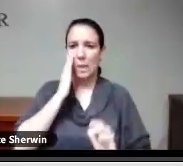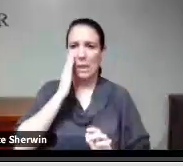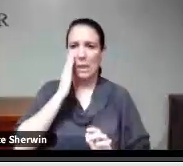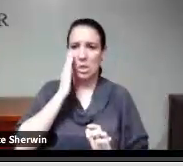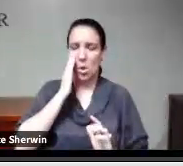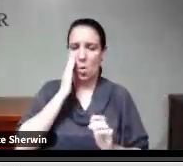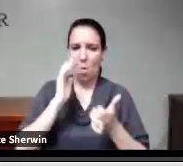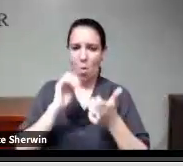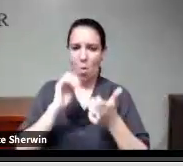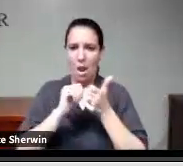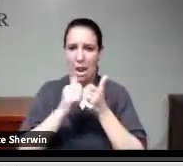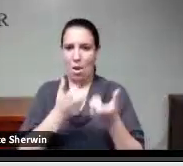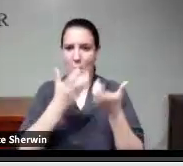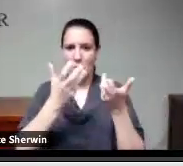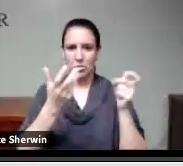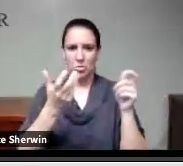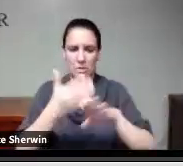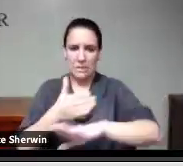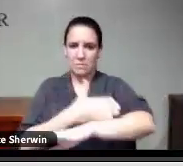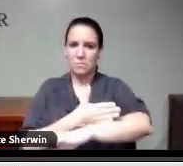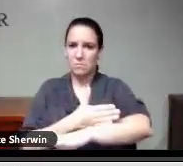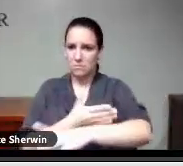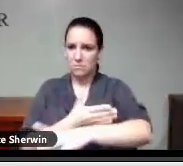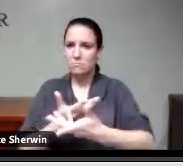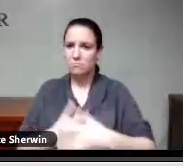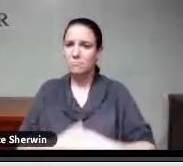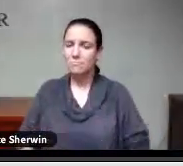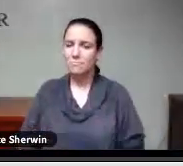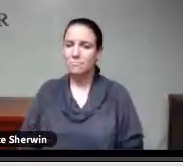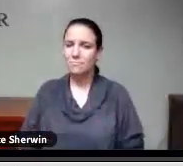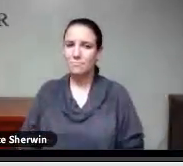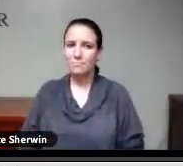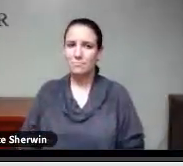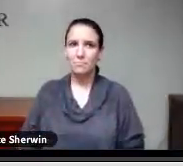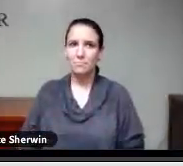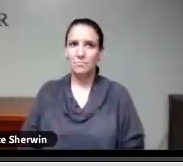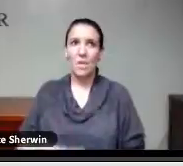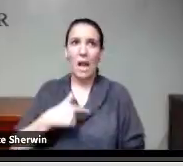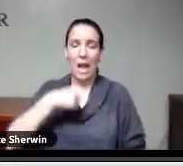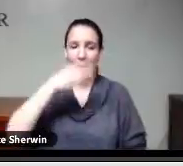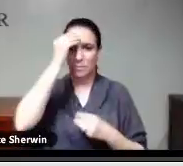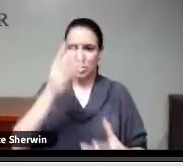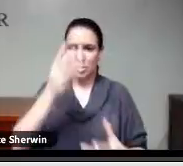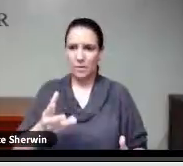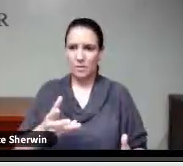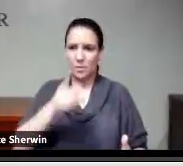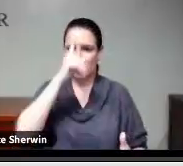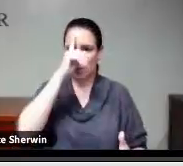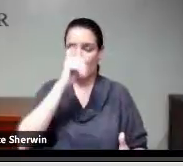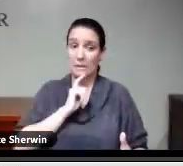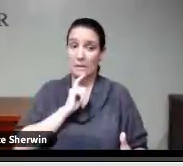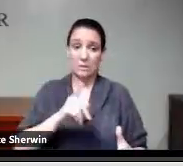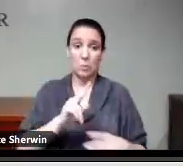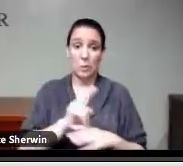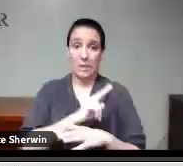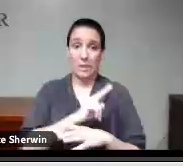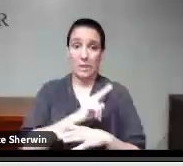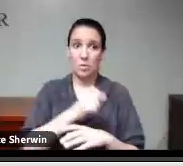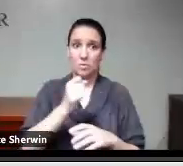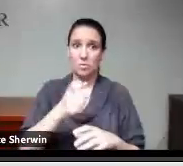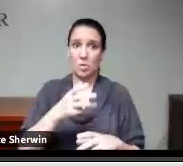the needle as far as their findings. I'm sharing this with you because it's really useful. Okay, so I'm